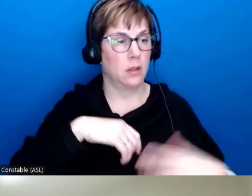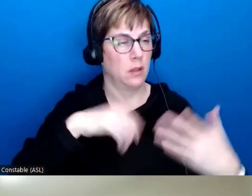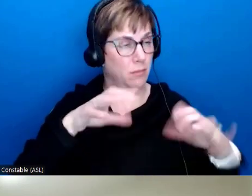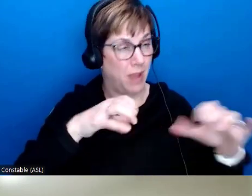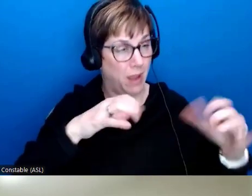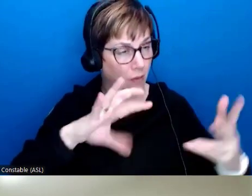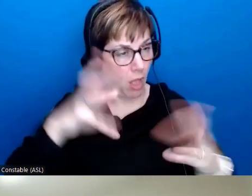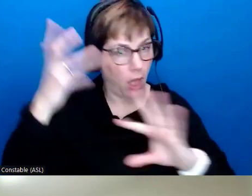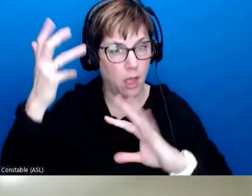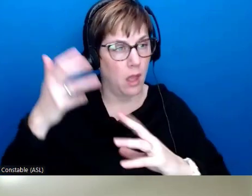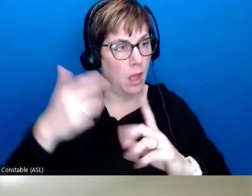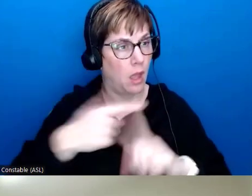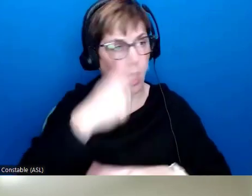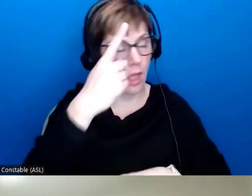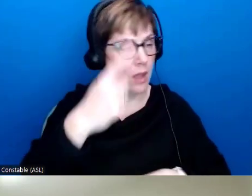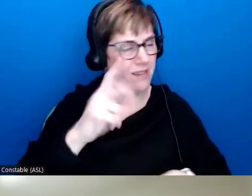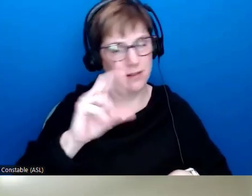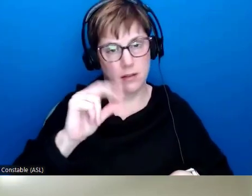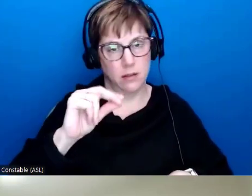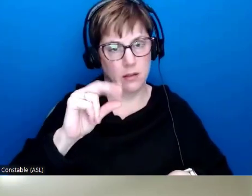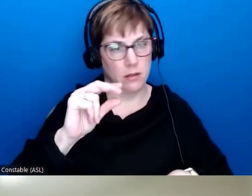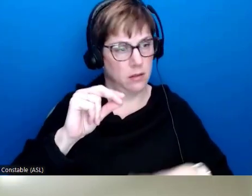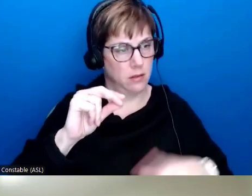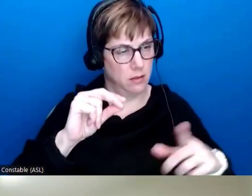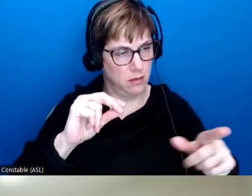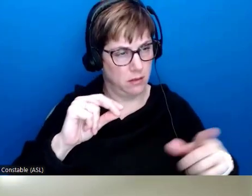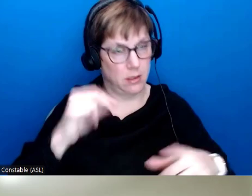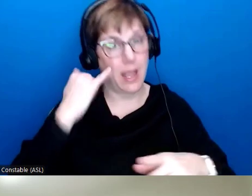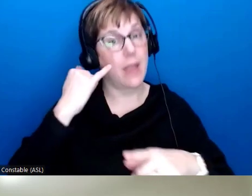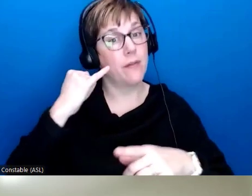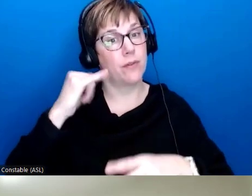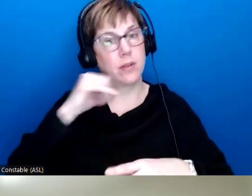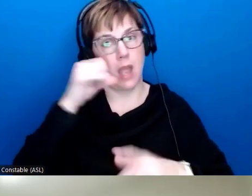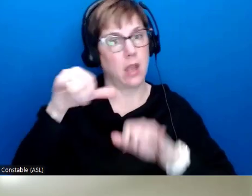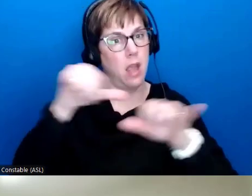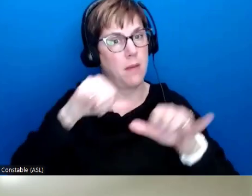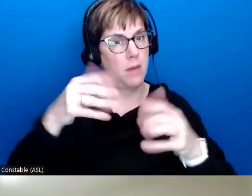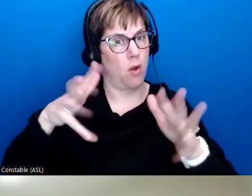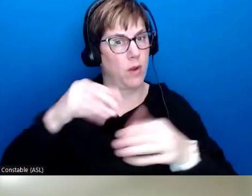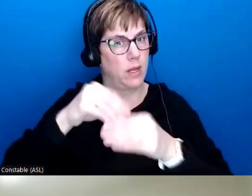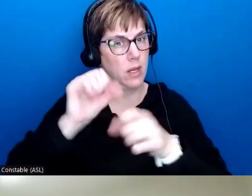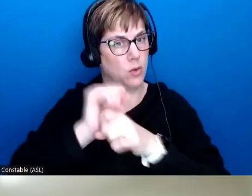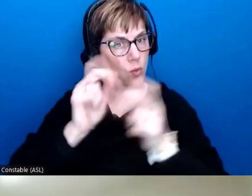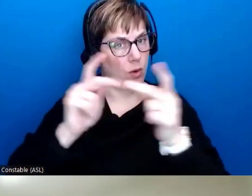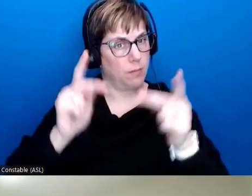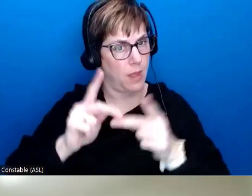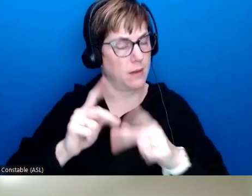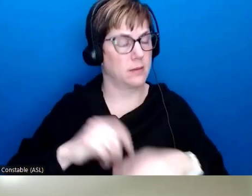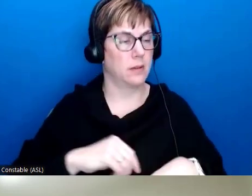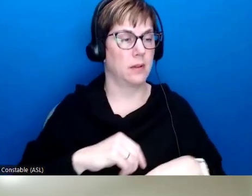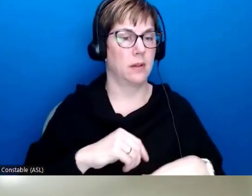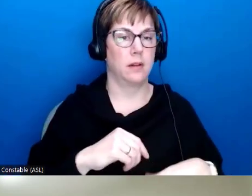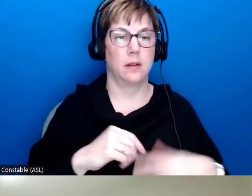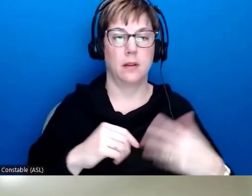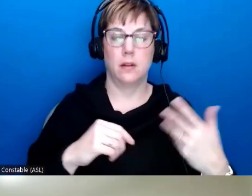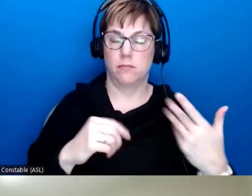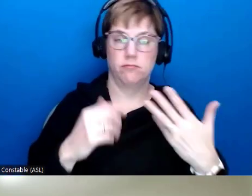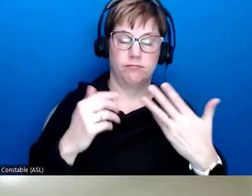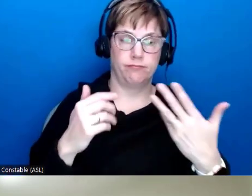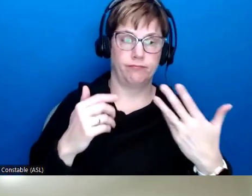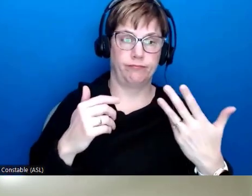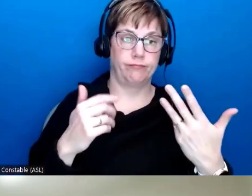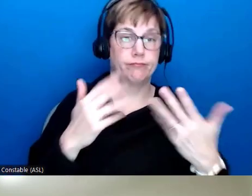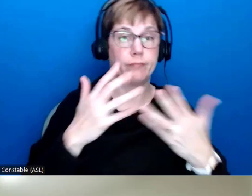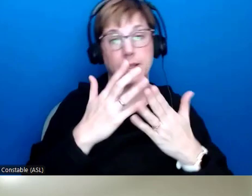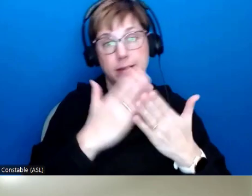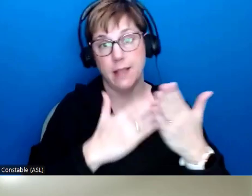behaviors that, as long as those are not commonplace in your workplace. But some big picture examples of